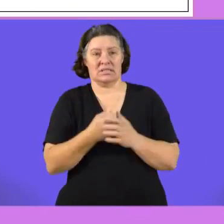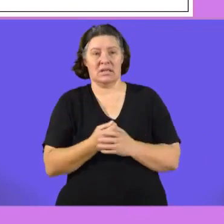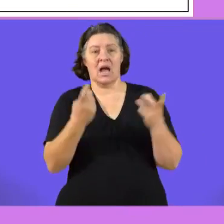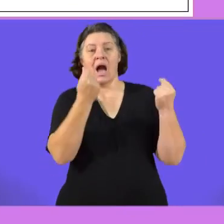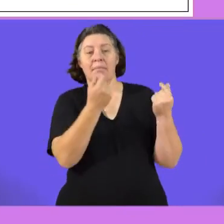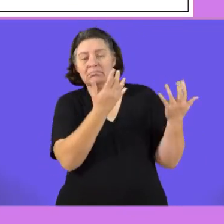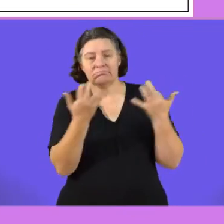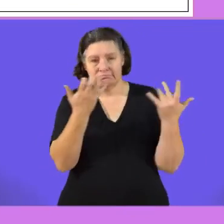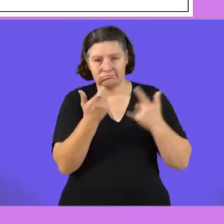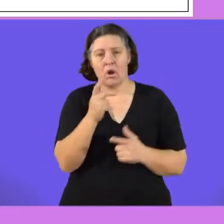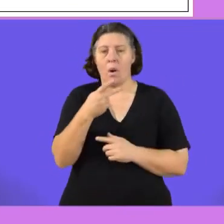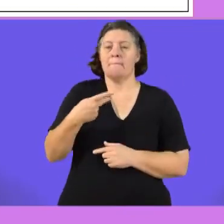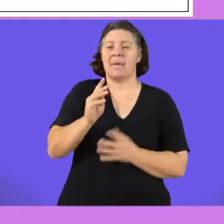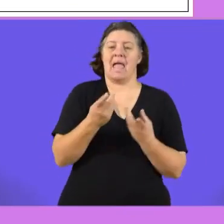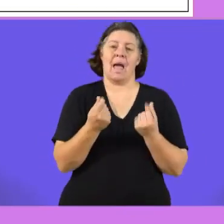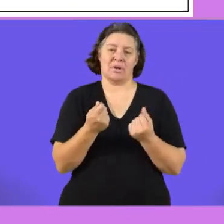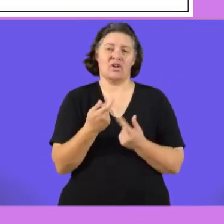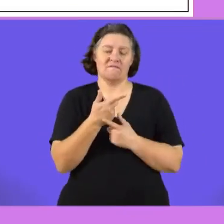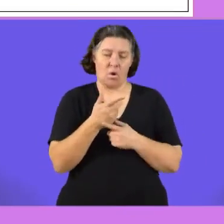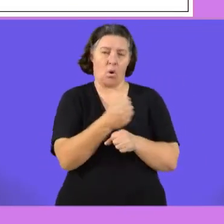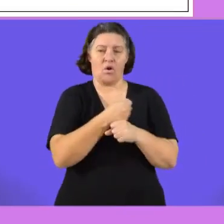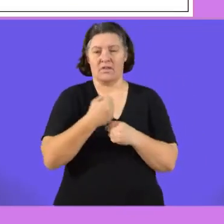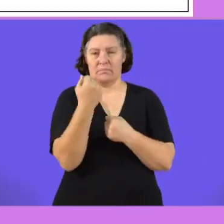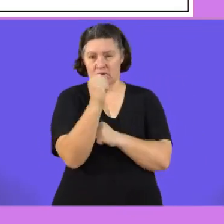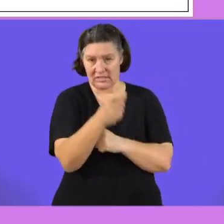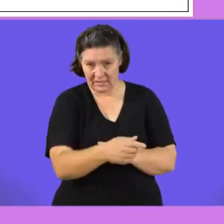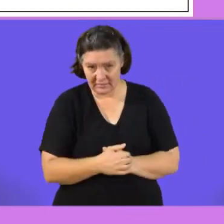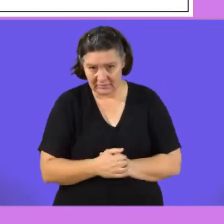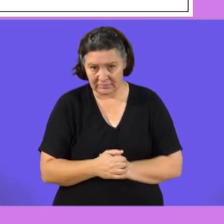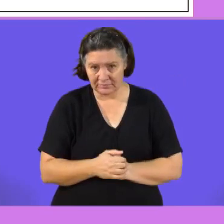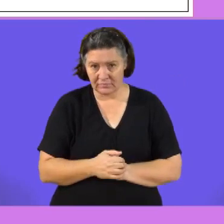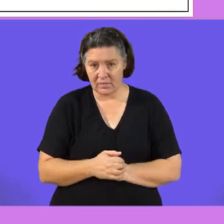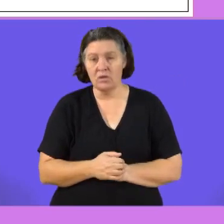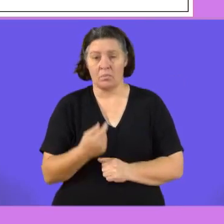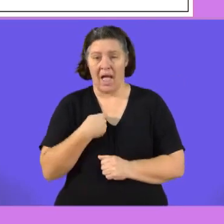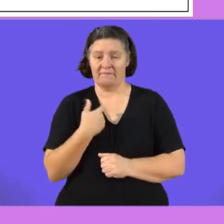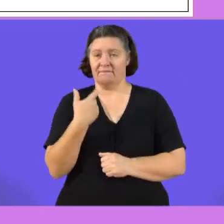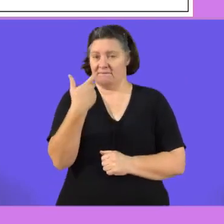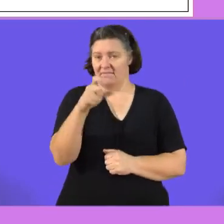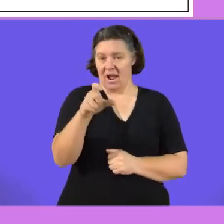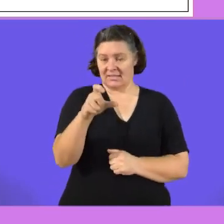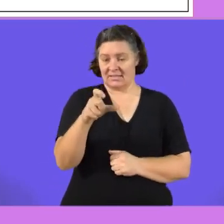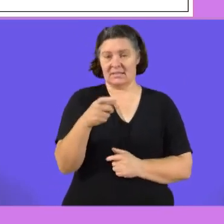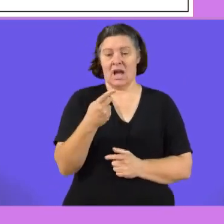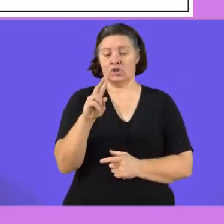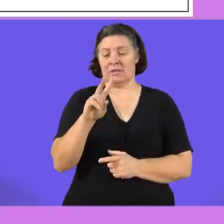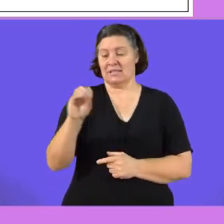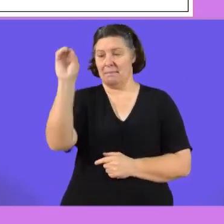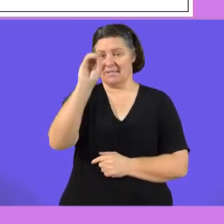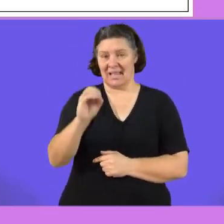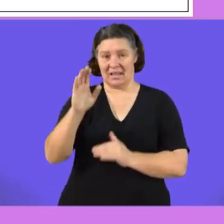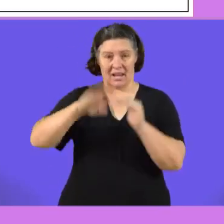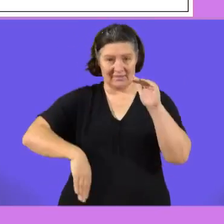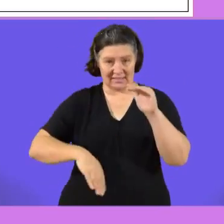price. Calculate how much they would have paid for the coffee machine. All right, so it's a club card holder,